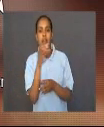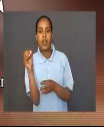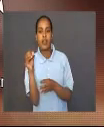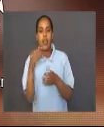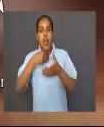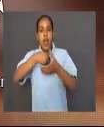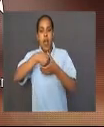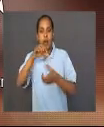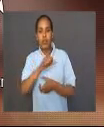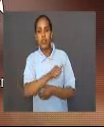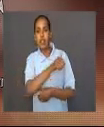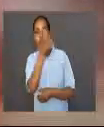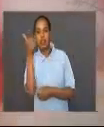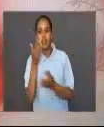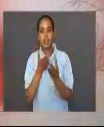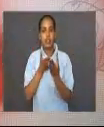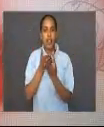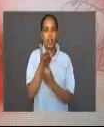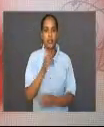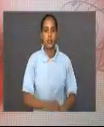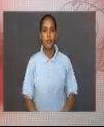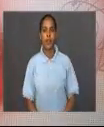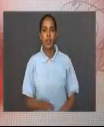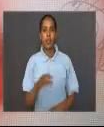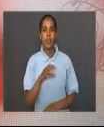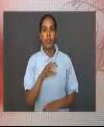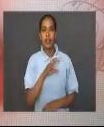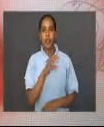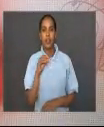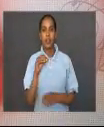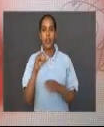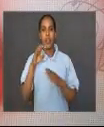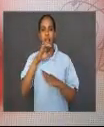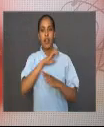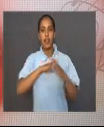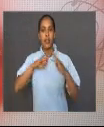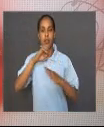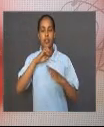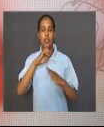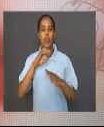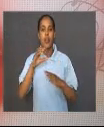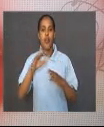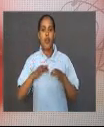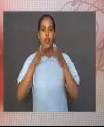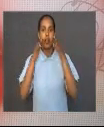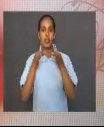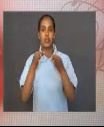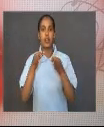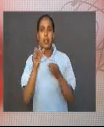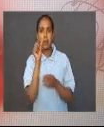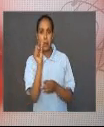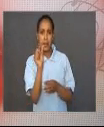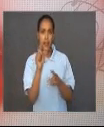out the other side. An electrolytic conductor is a